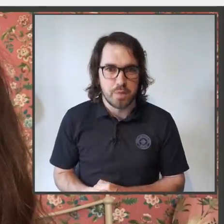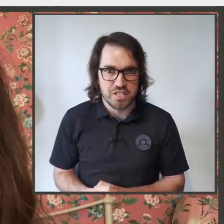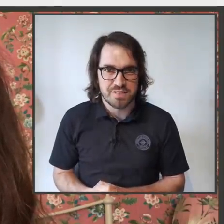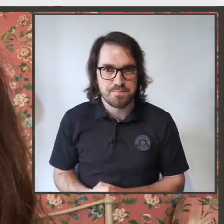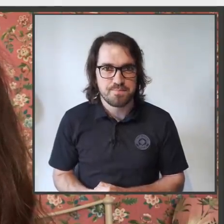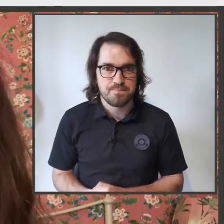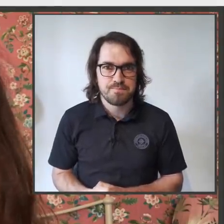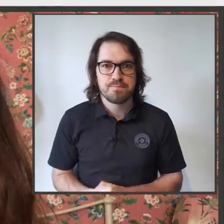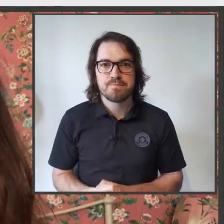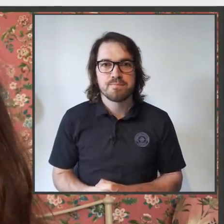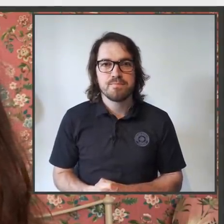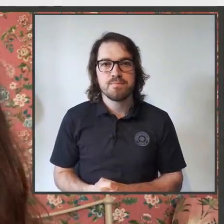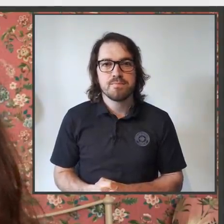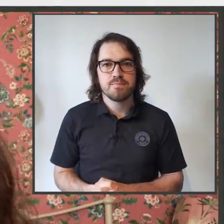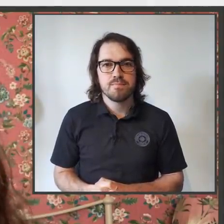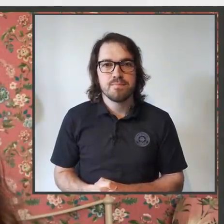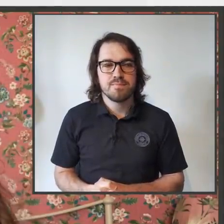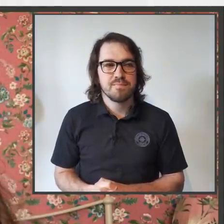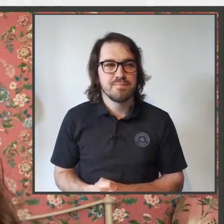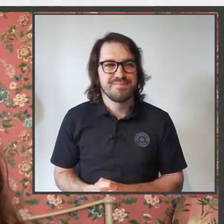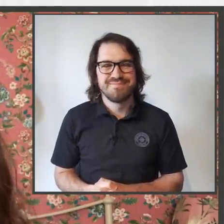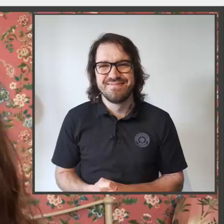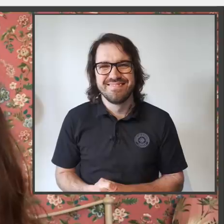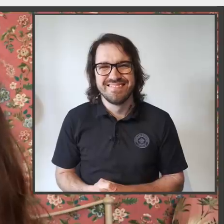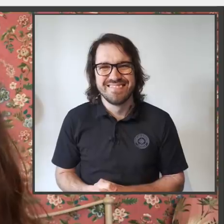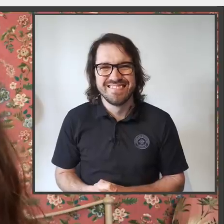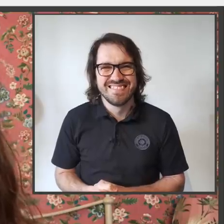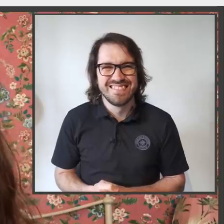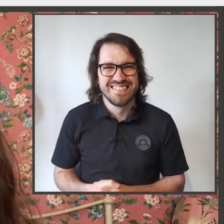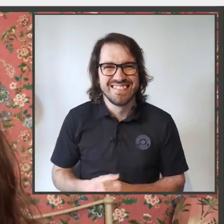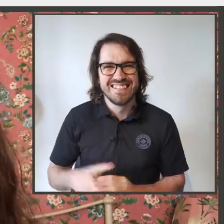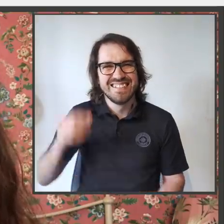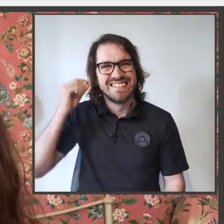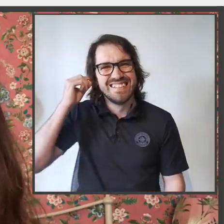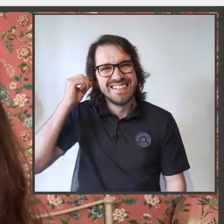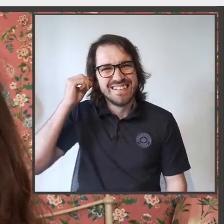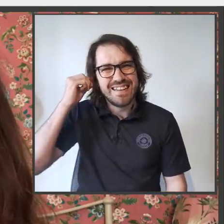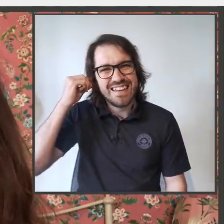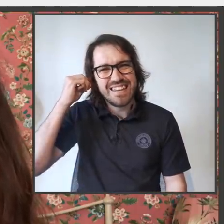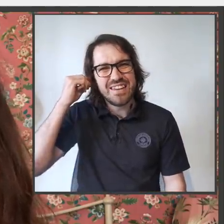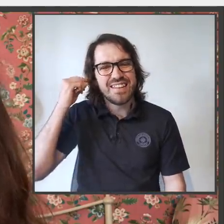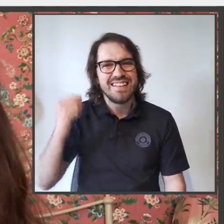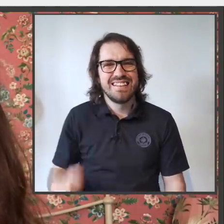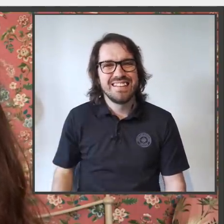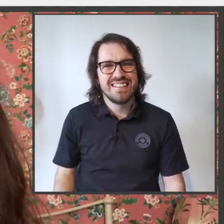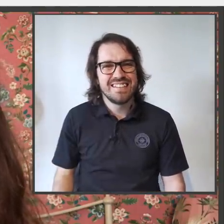about budges? Well, I can start by telling you it's a verb, Tom, and it's spelt